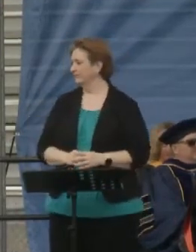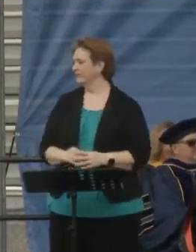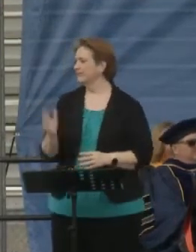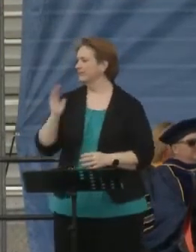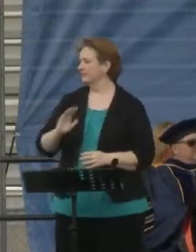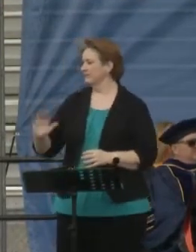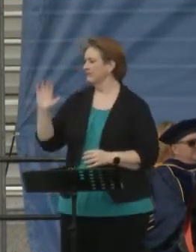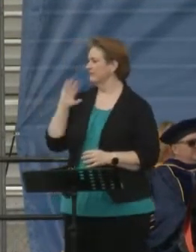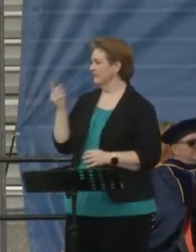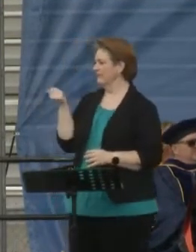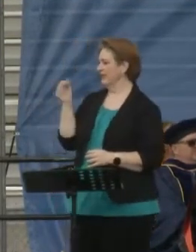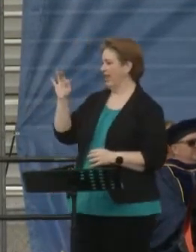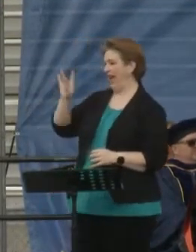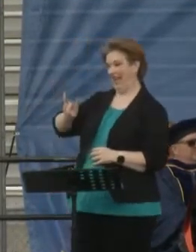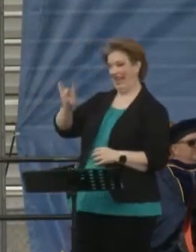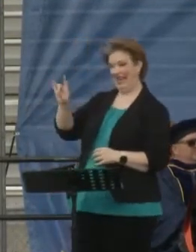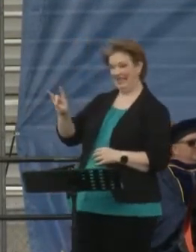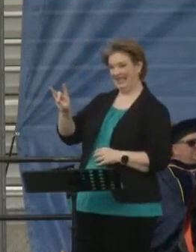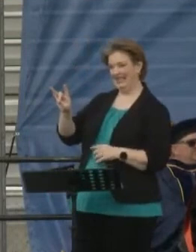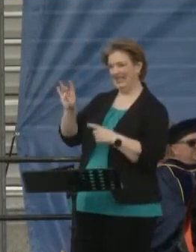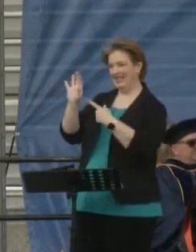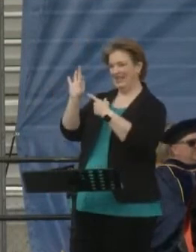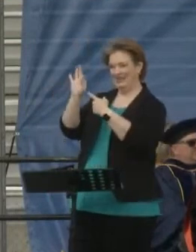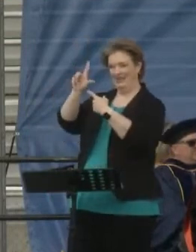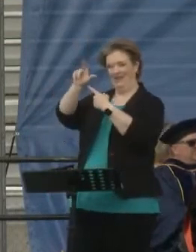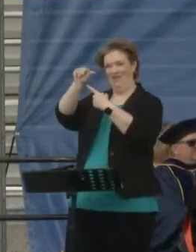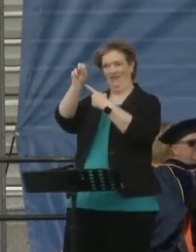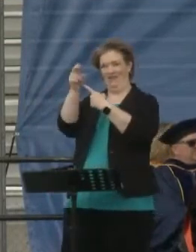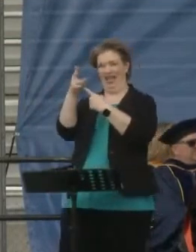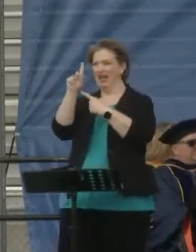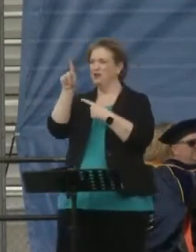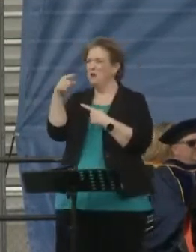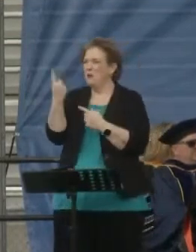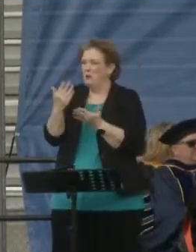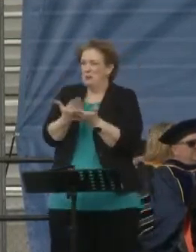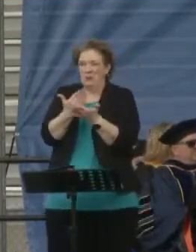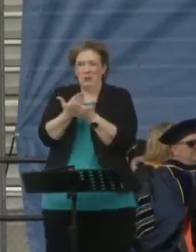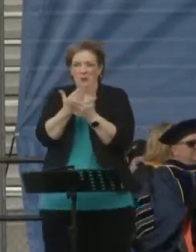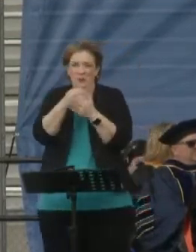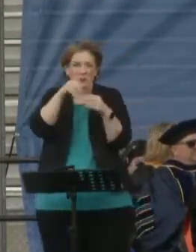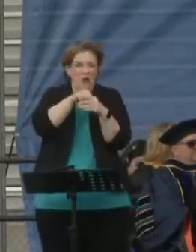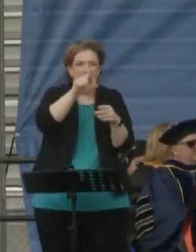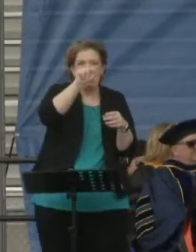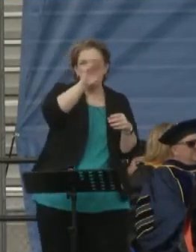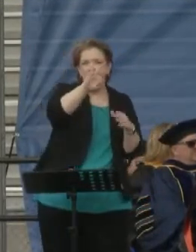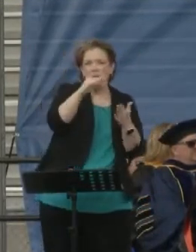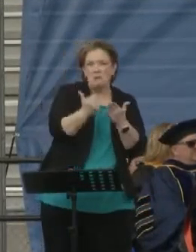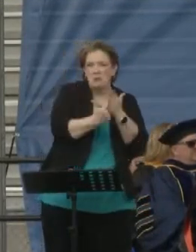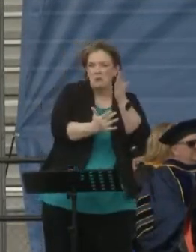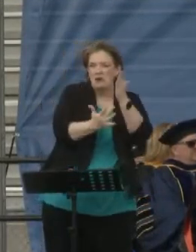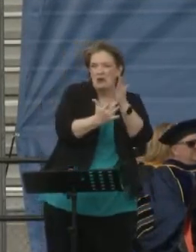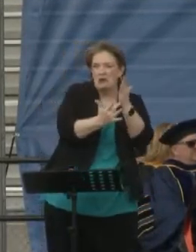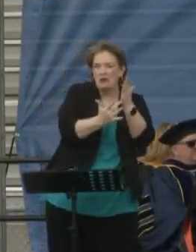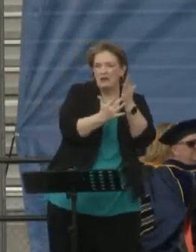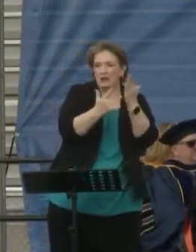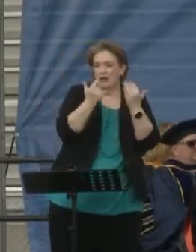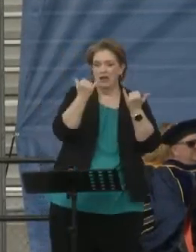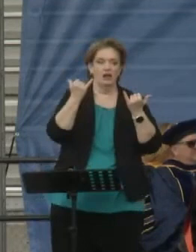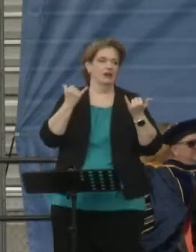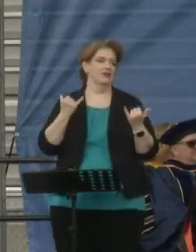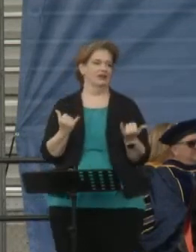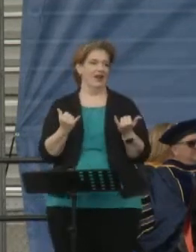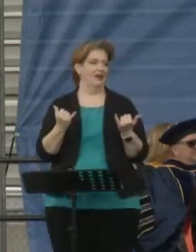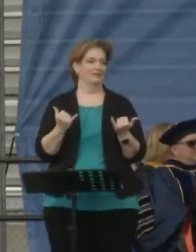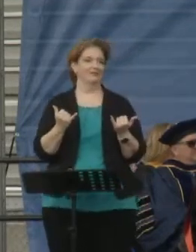1988, Flash was just a lab technology. Today, it will almost certainly store every